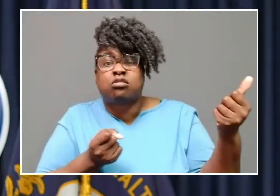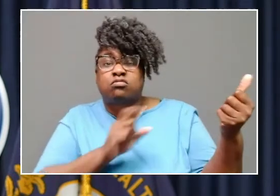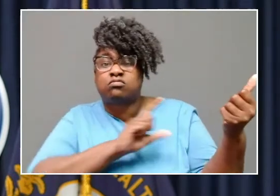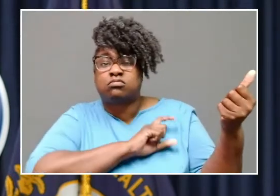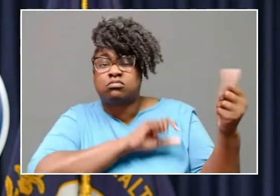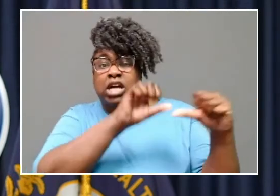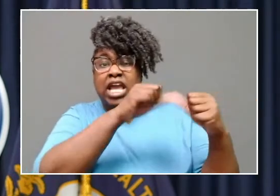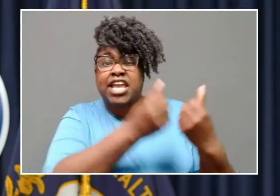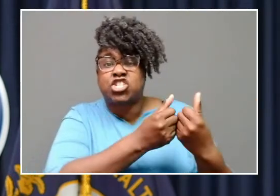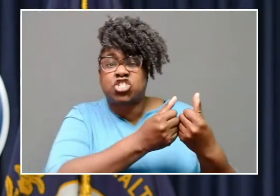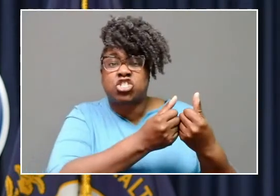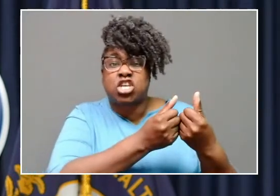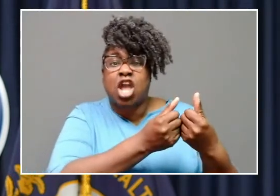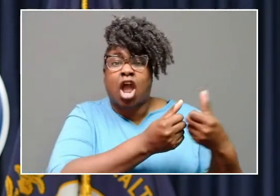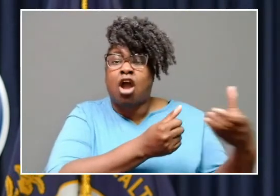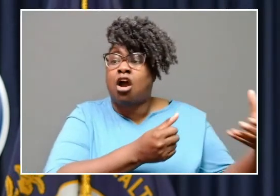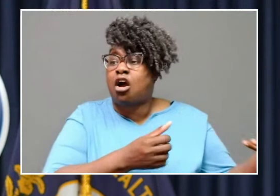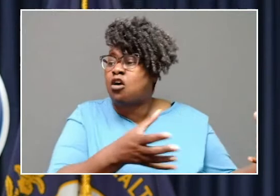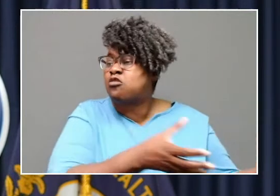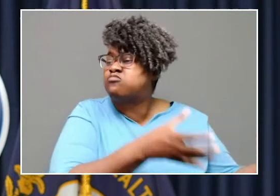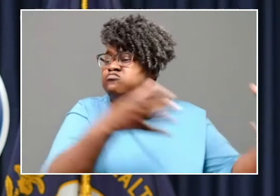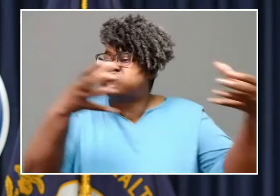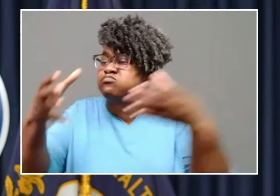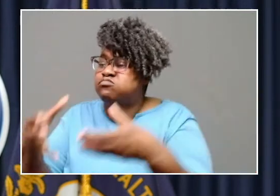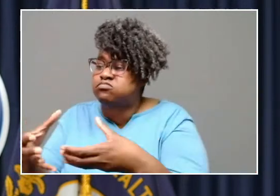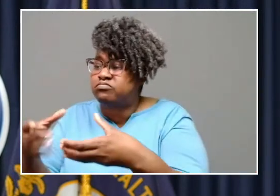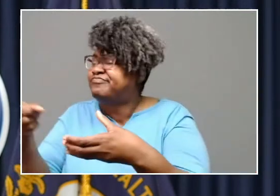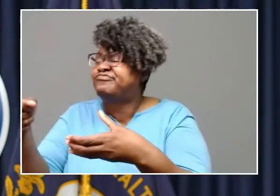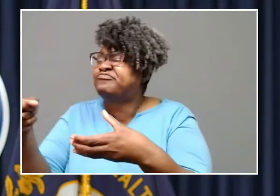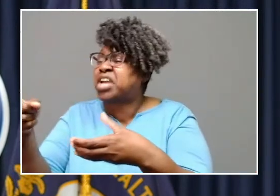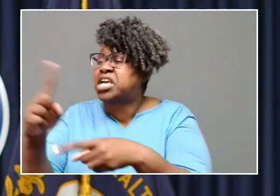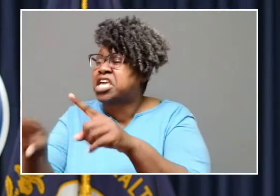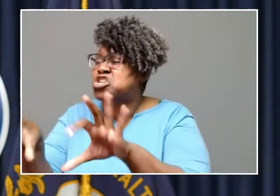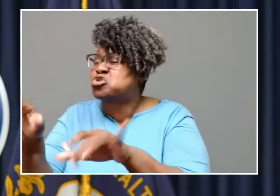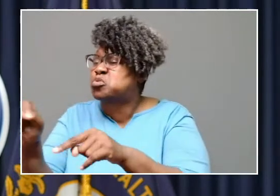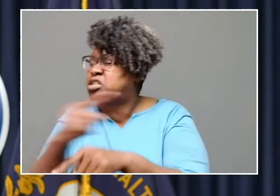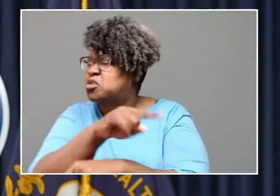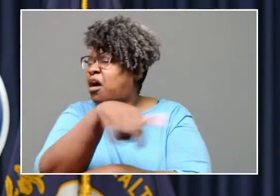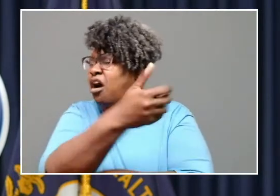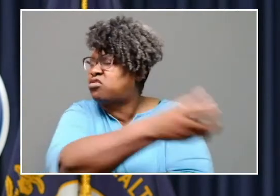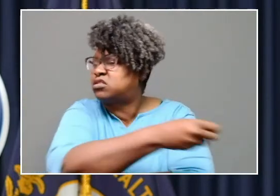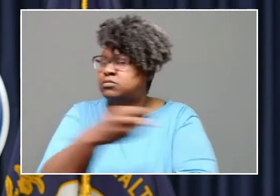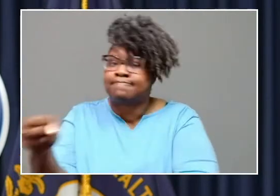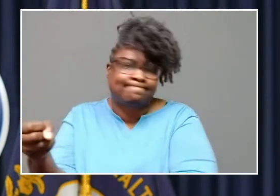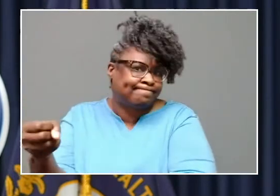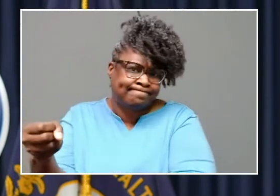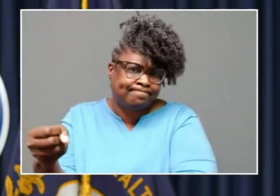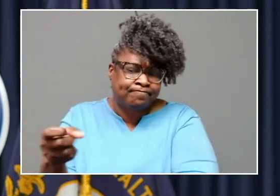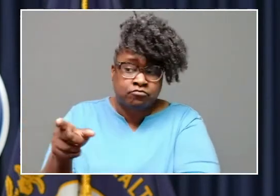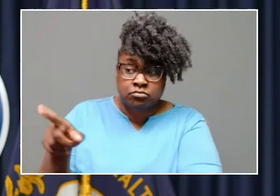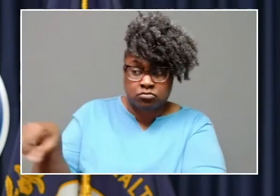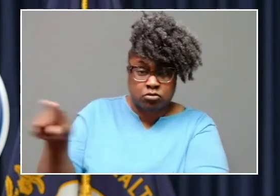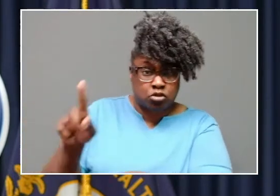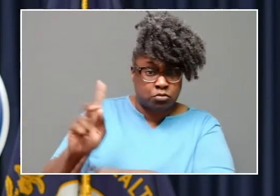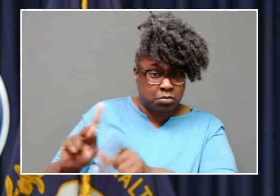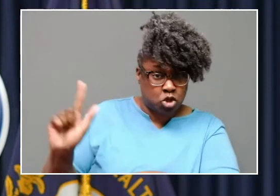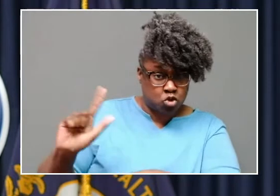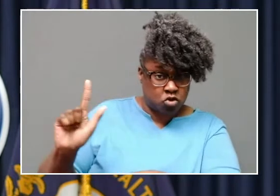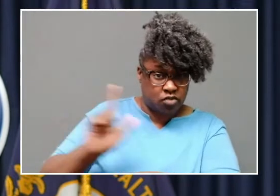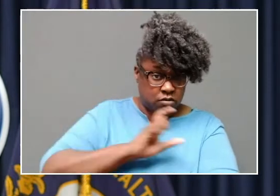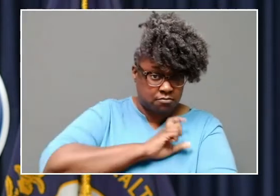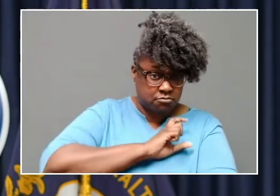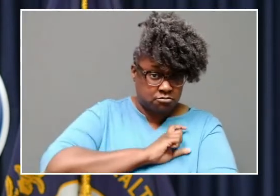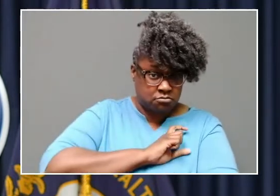suggesting that LMPD can't do their job. So to those people in uniform in Louisville, listen, I